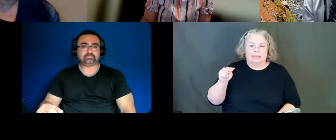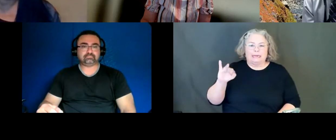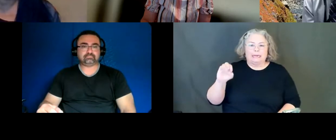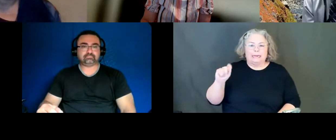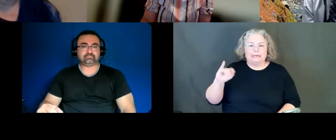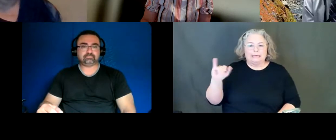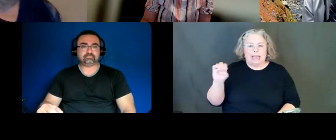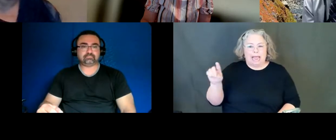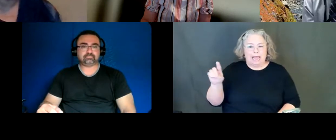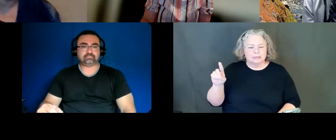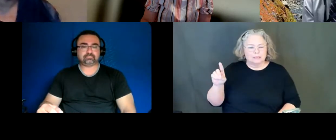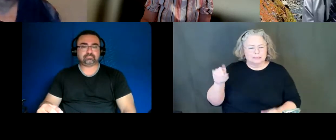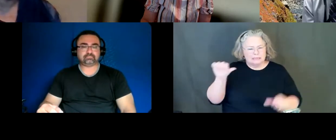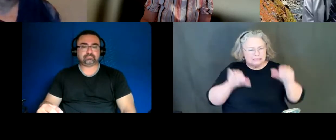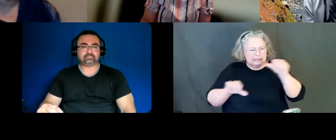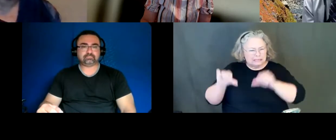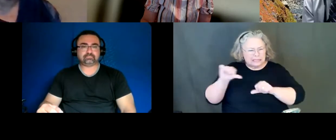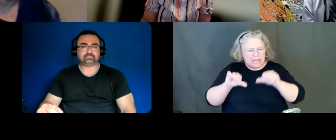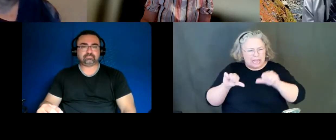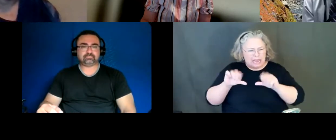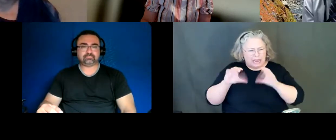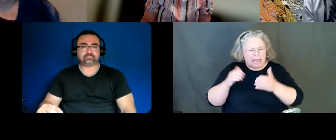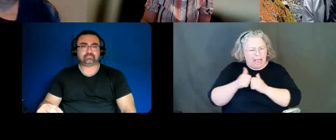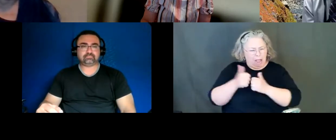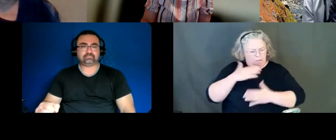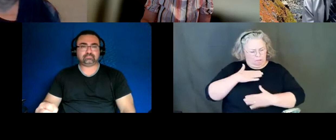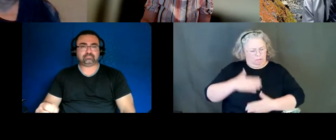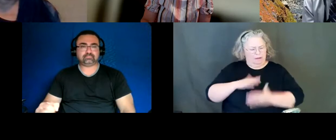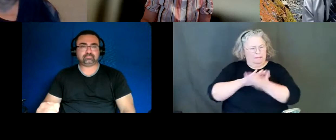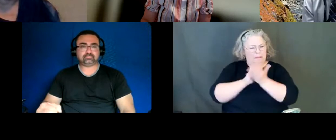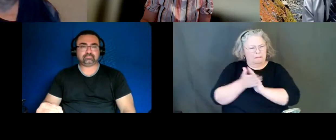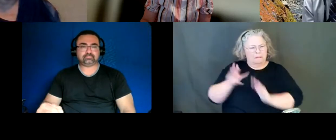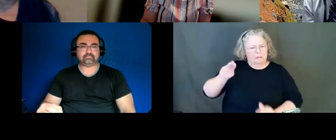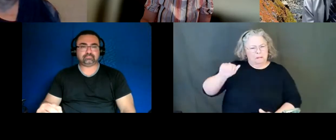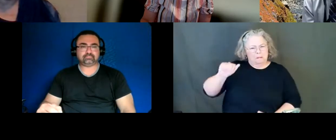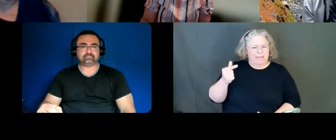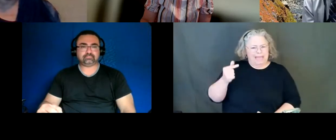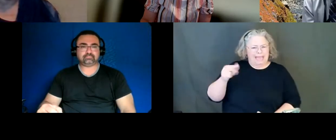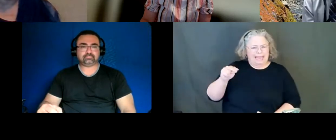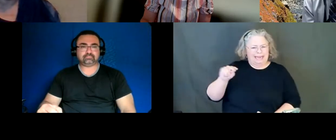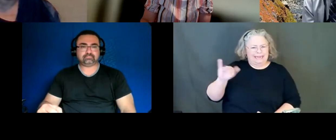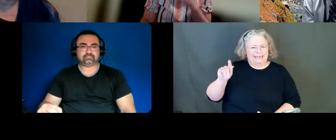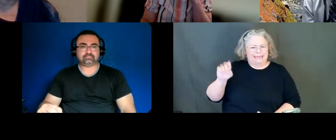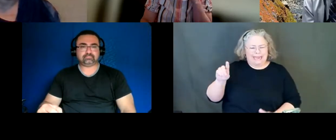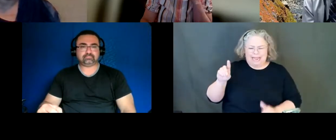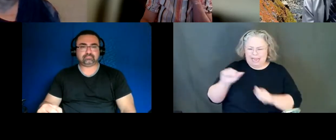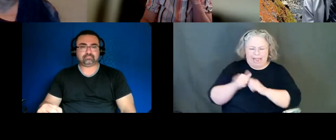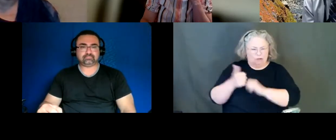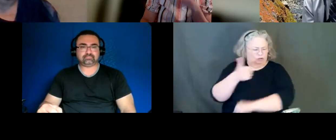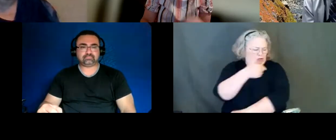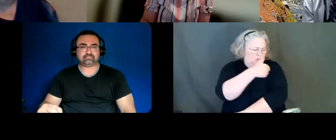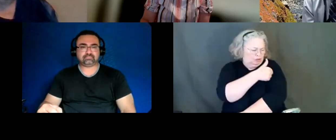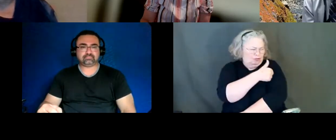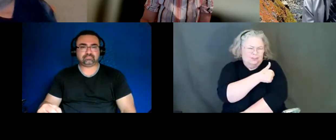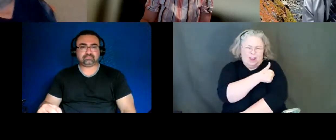science classes, how does a body get magnetized? What would cause that kind of thing? And how can a shot that is less